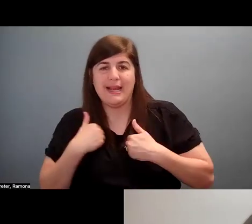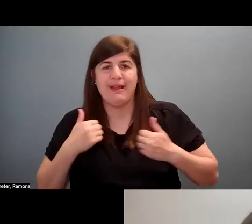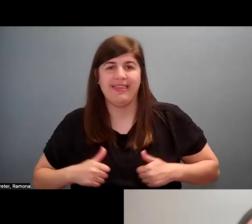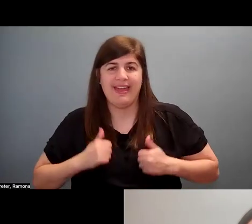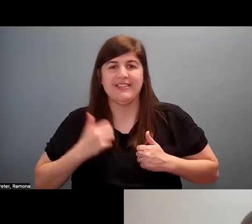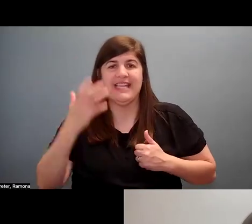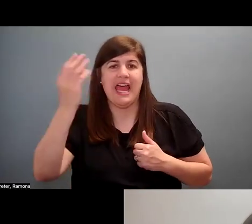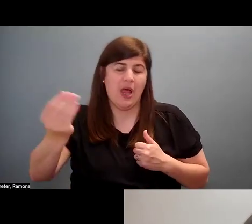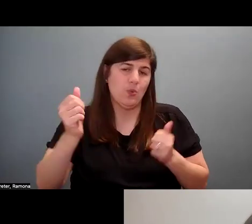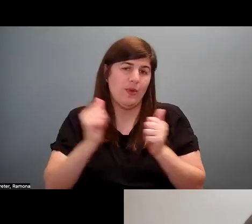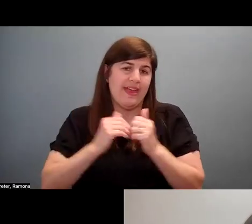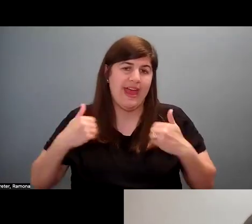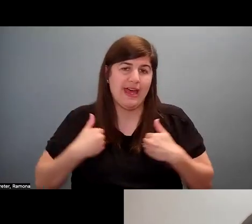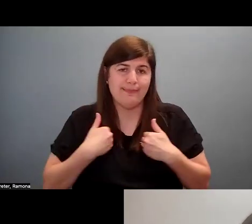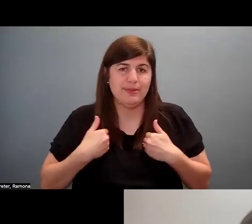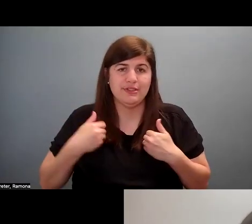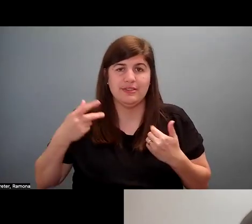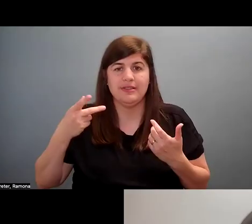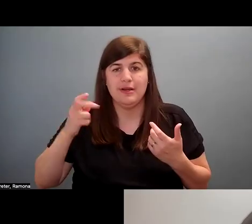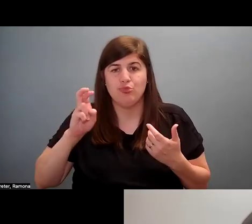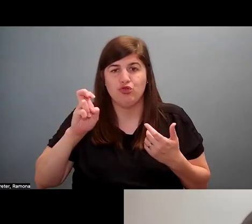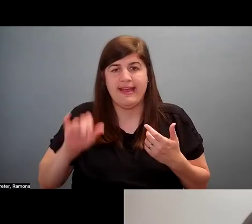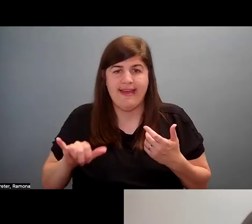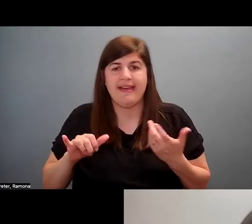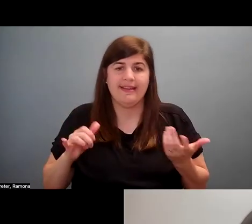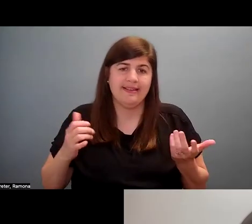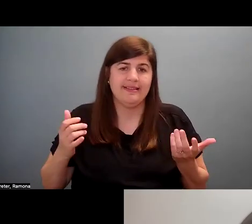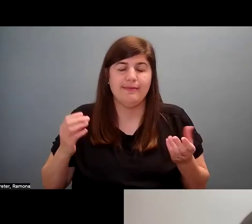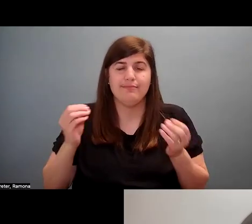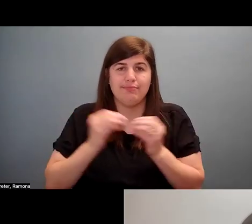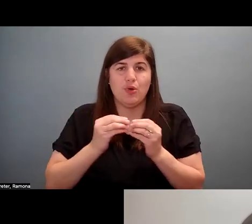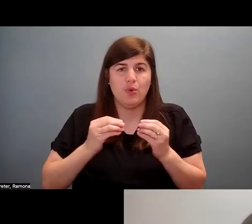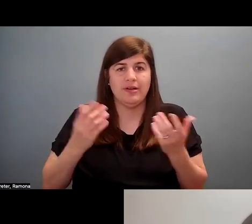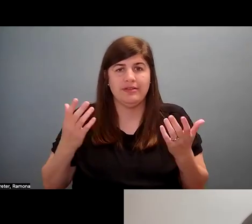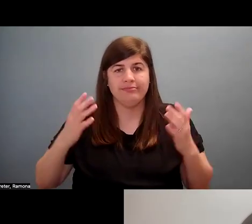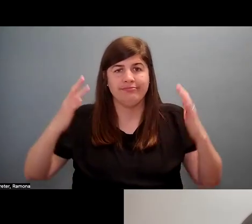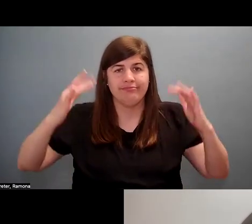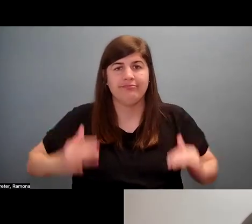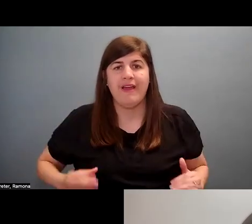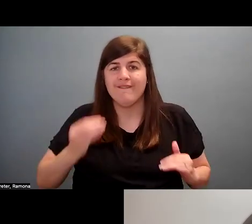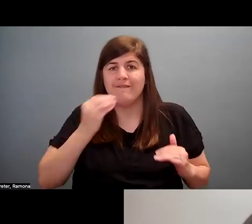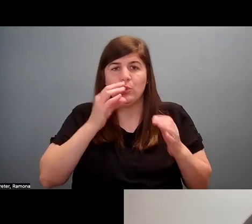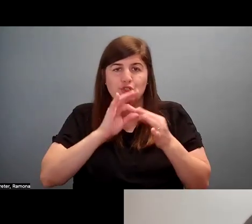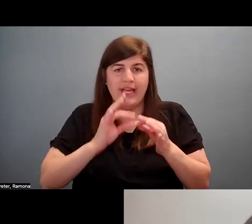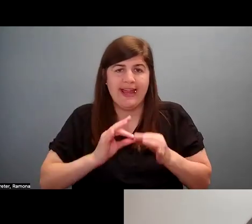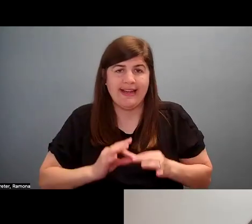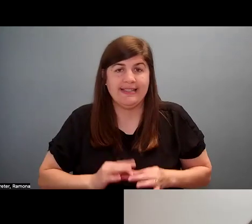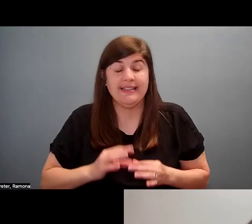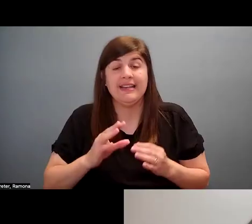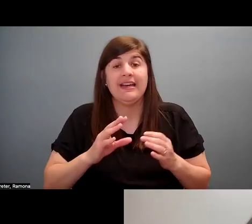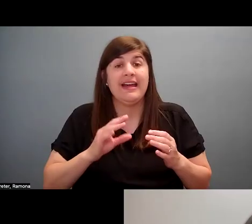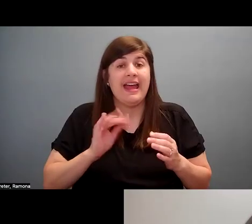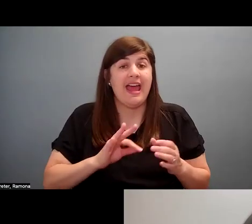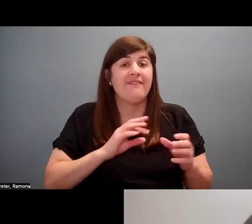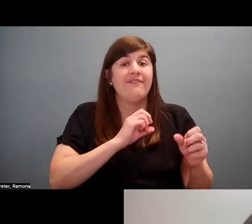particularly with animals that are prey items, like Yes. that are, closer to the bottom of the food chain. If you put them in captivity and you fed them and you took care of